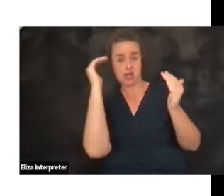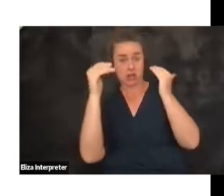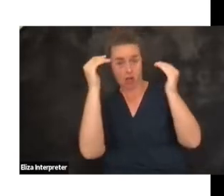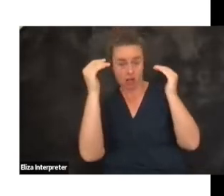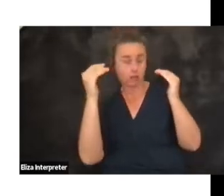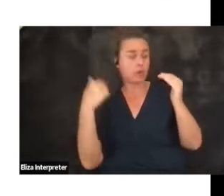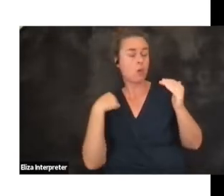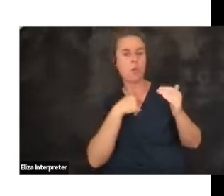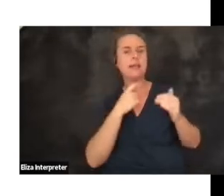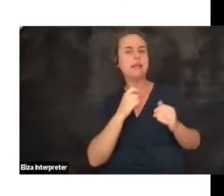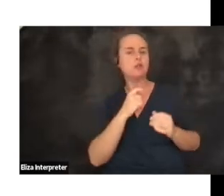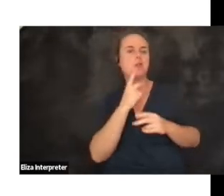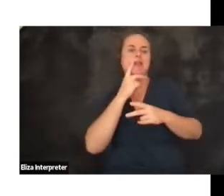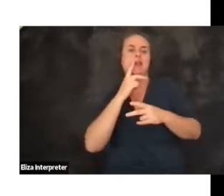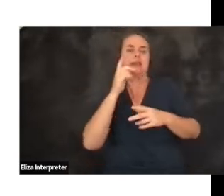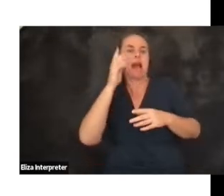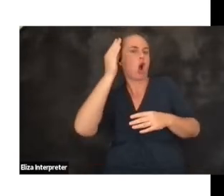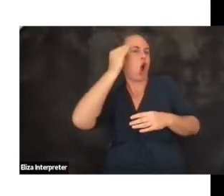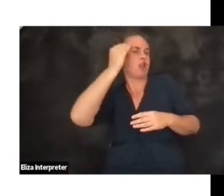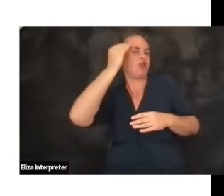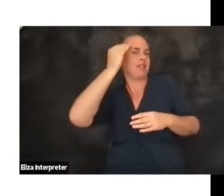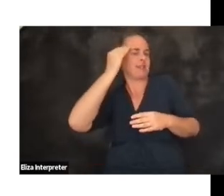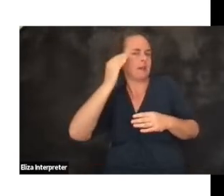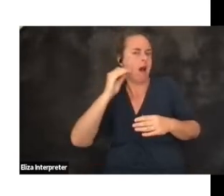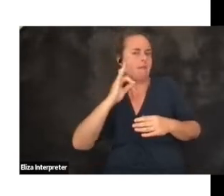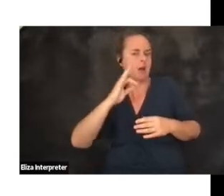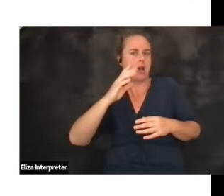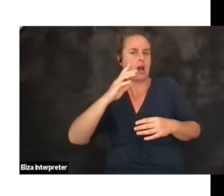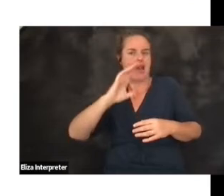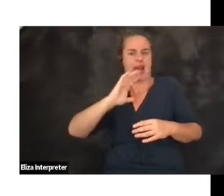are creating, about whether that context, that